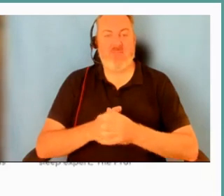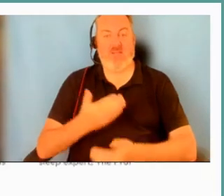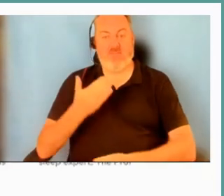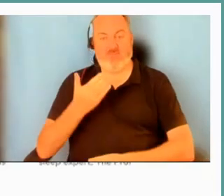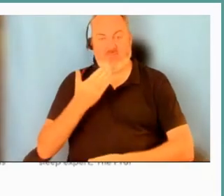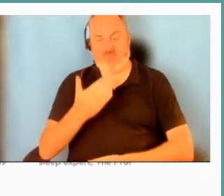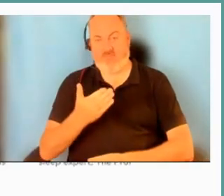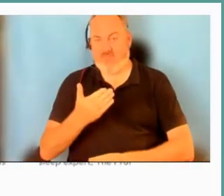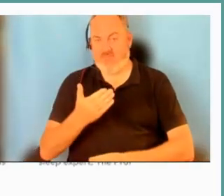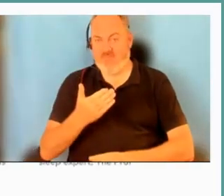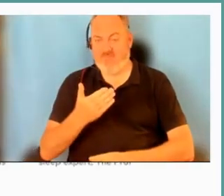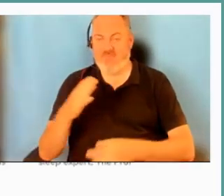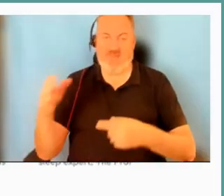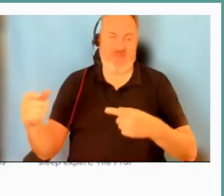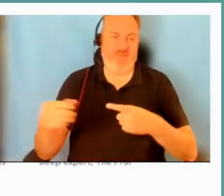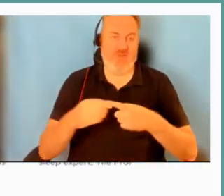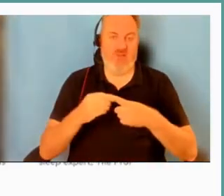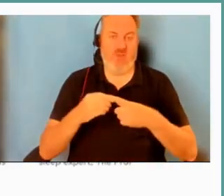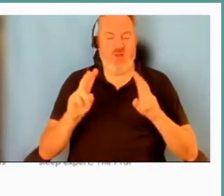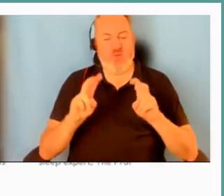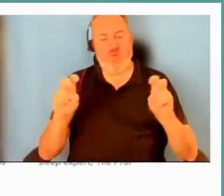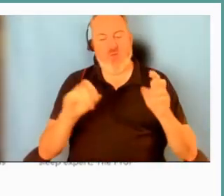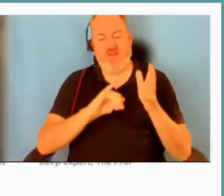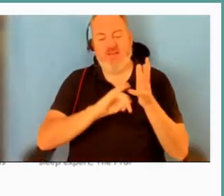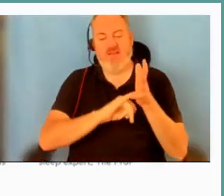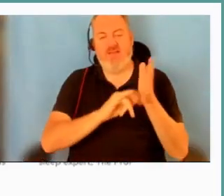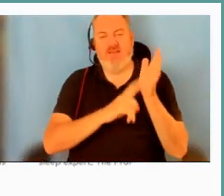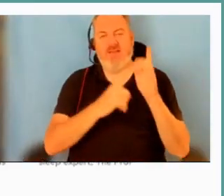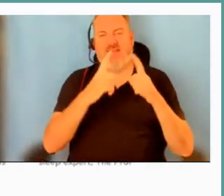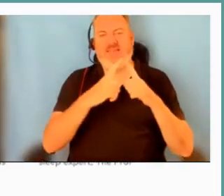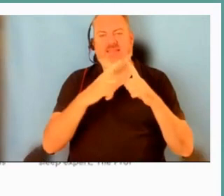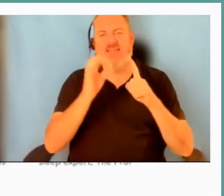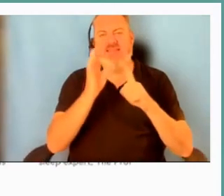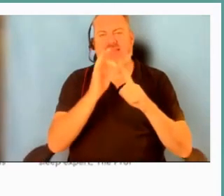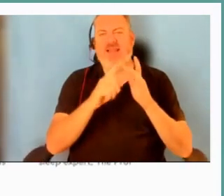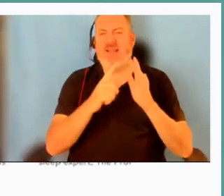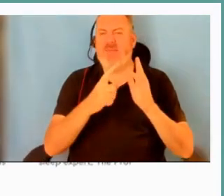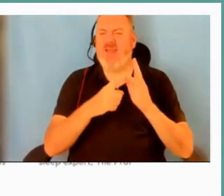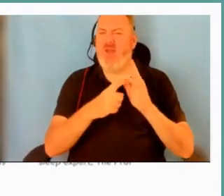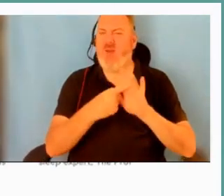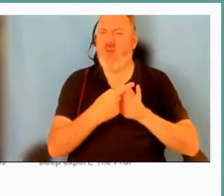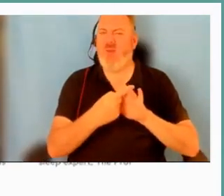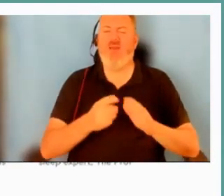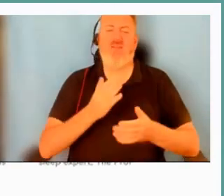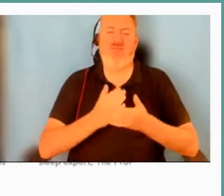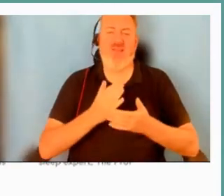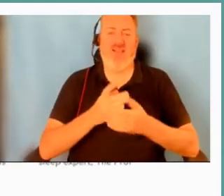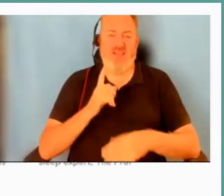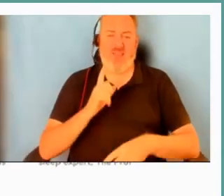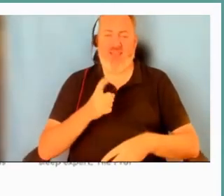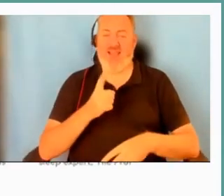I'm going to start off by talking about Sleepio. So Sleepio is a tool. It's